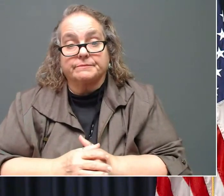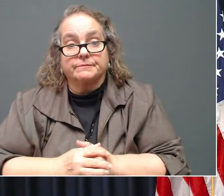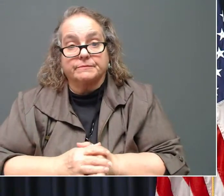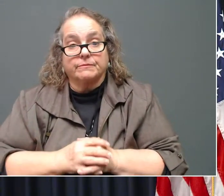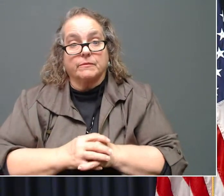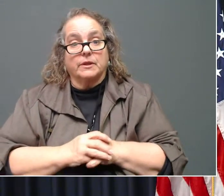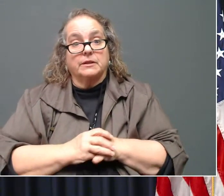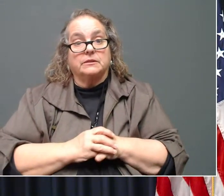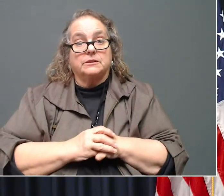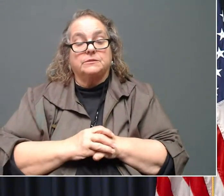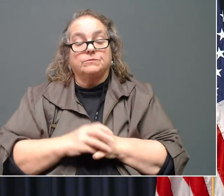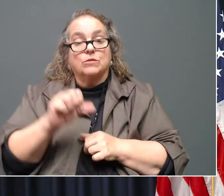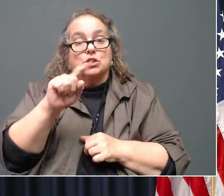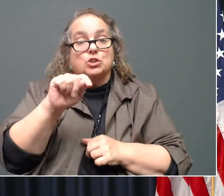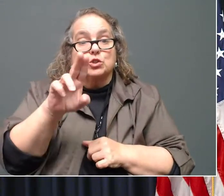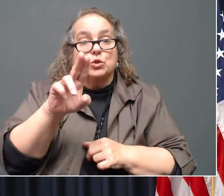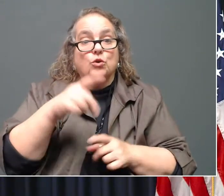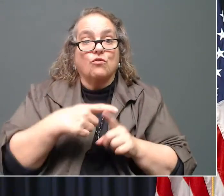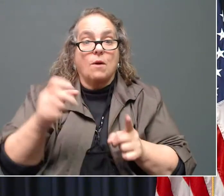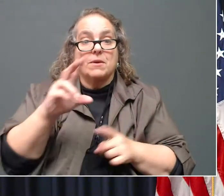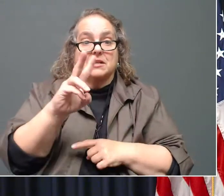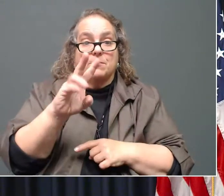Okay, Stu Johnson from WEKU.